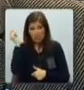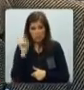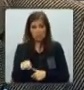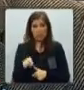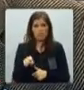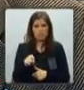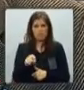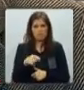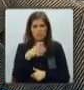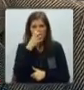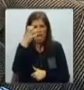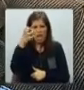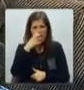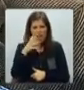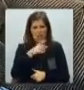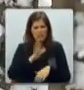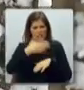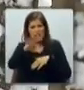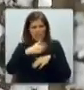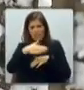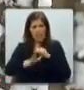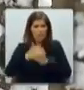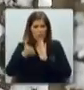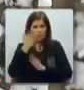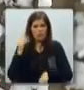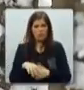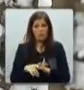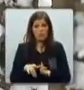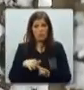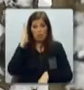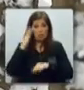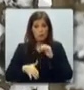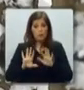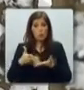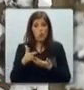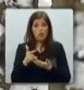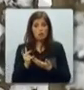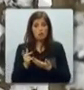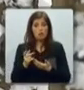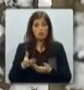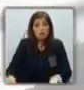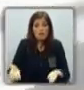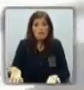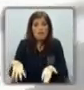they shout to us, fast, fast, fast. Suddenly, in this rush,